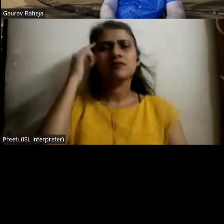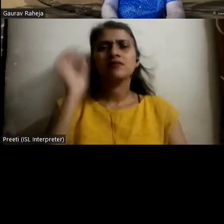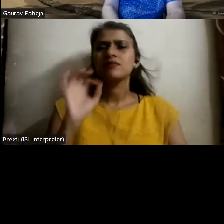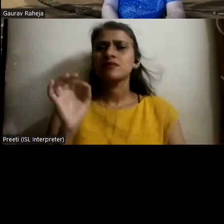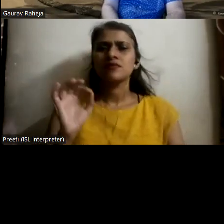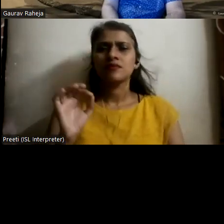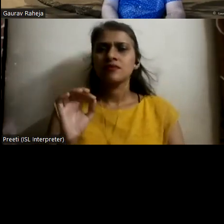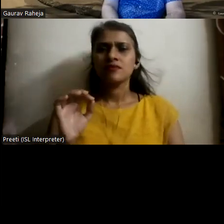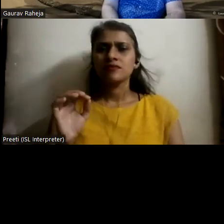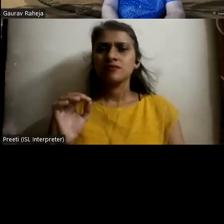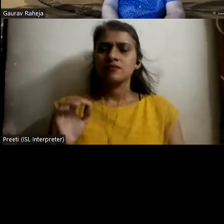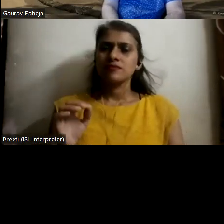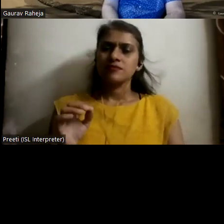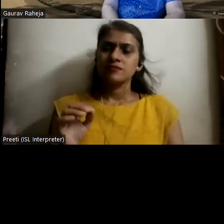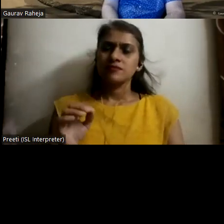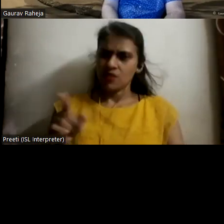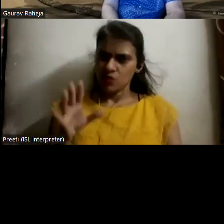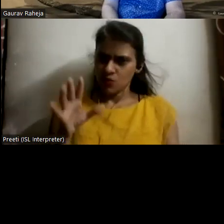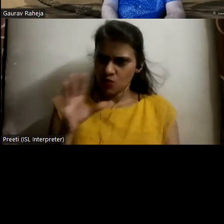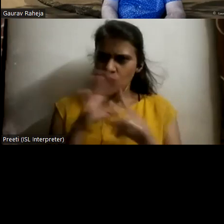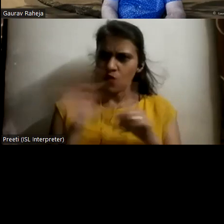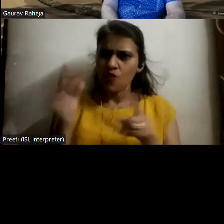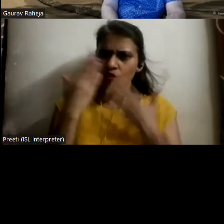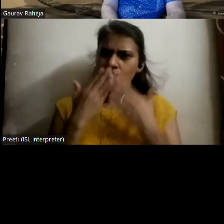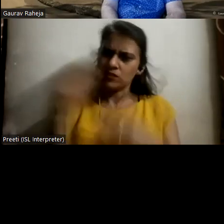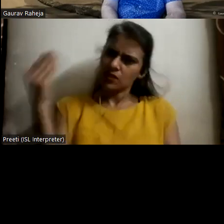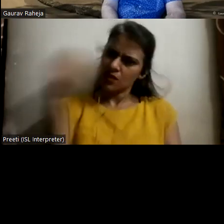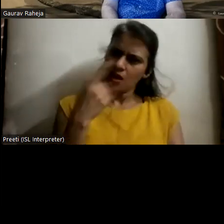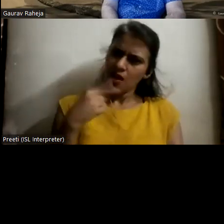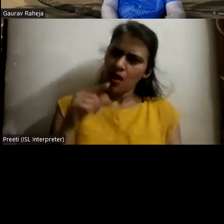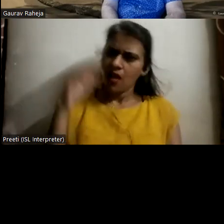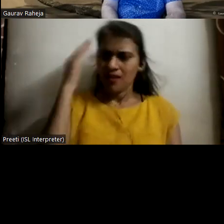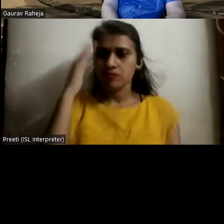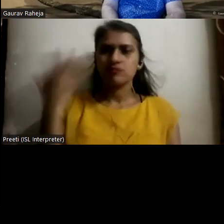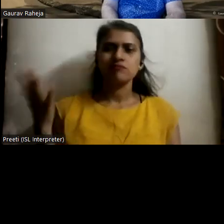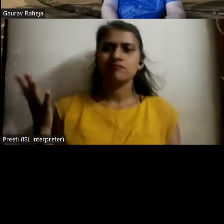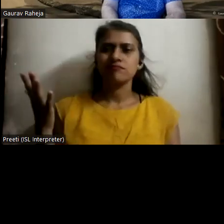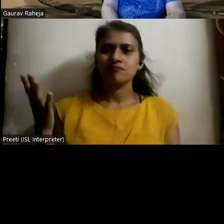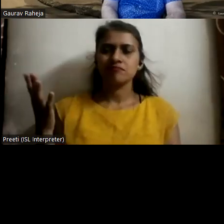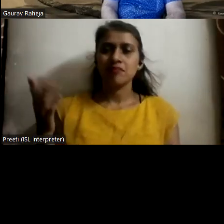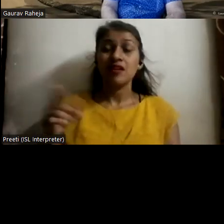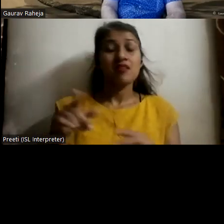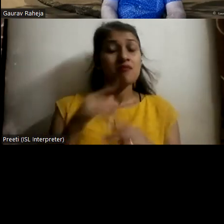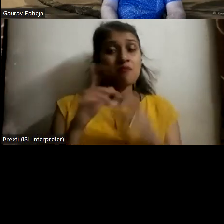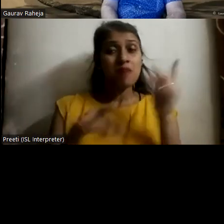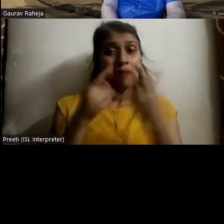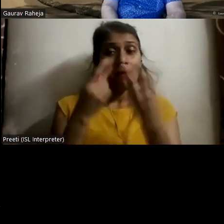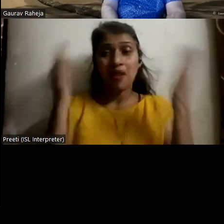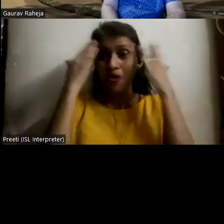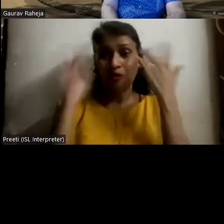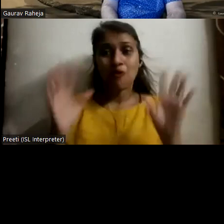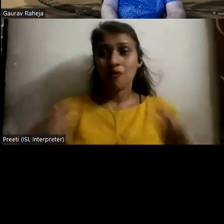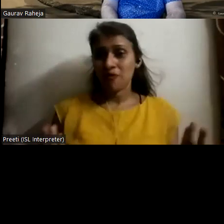not imagine that such people could also come for education. Till date, it is still a difficult scenario.